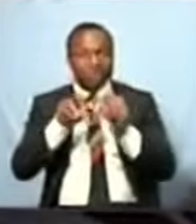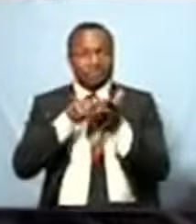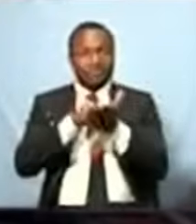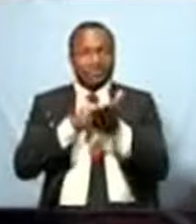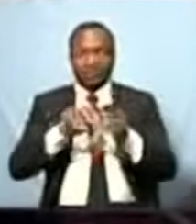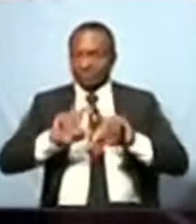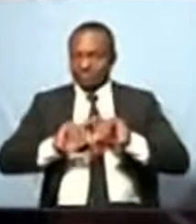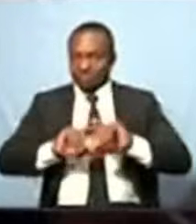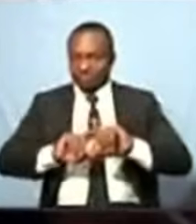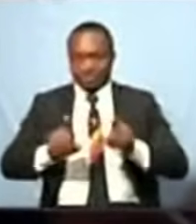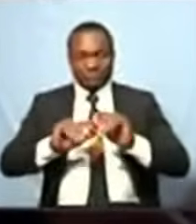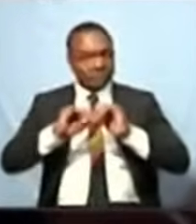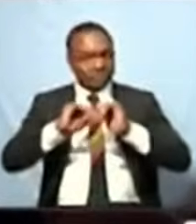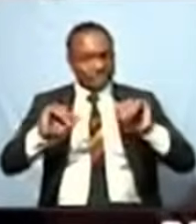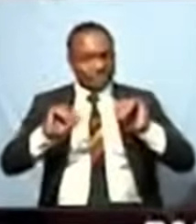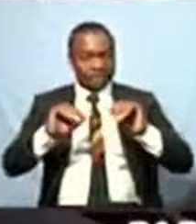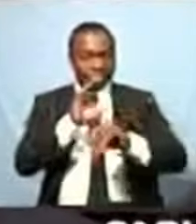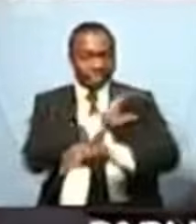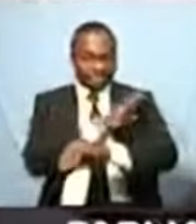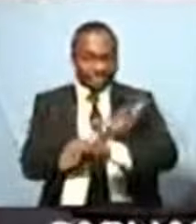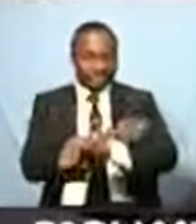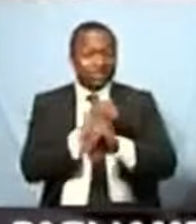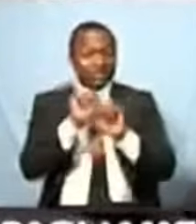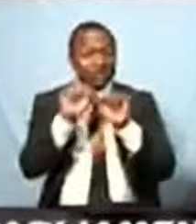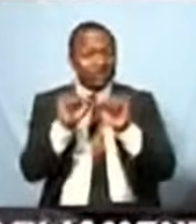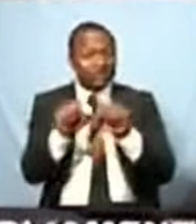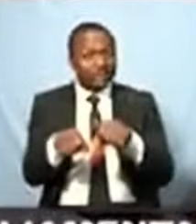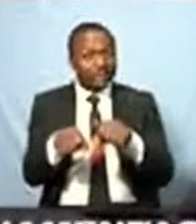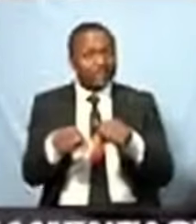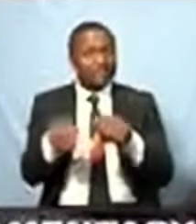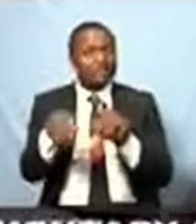complete separation of powers. So can